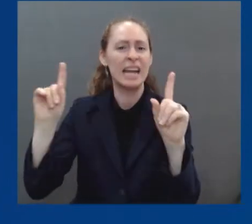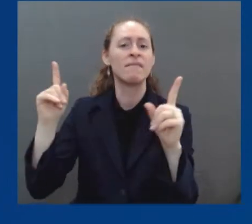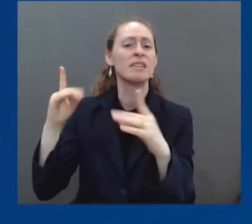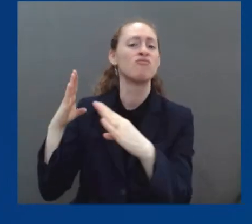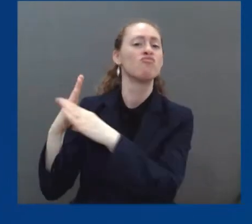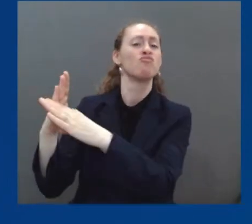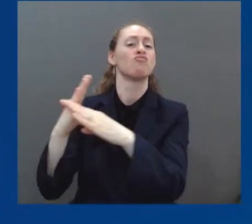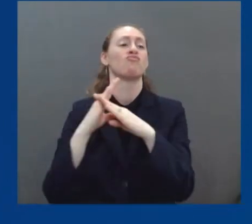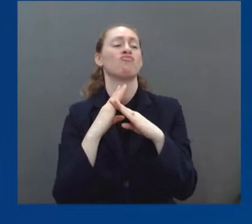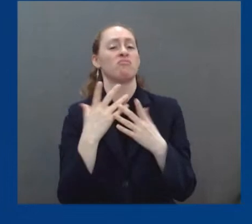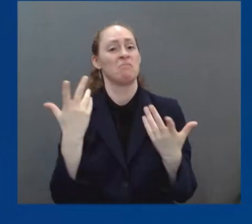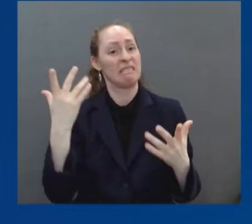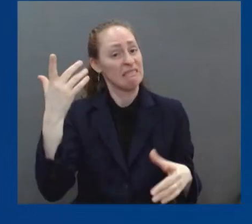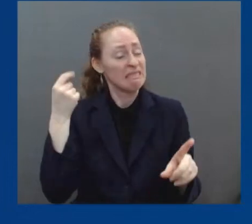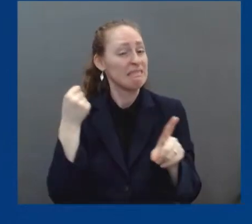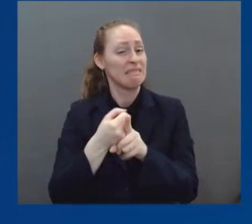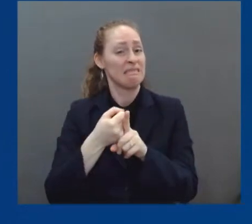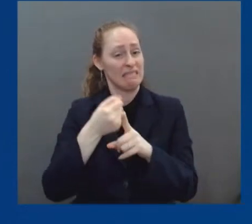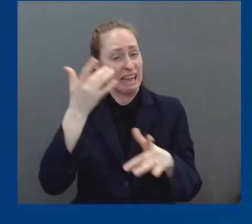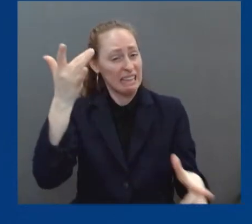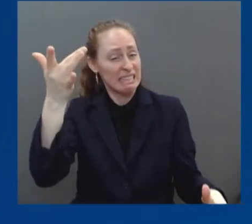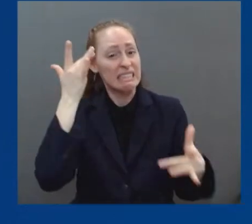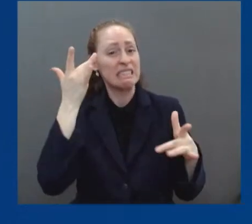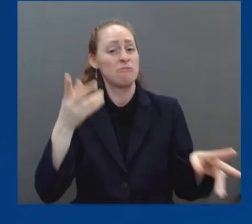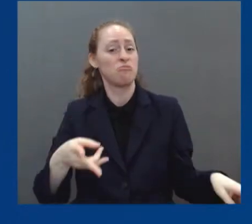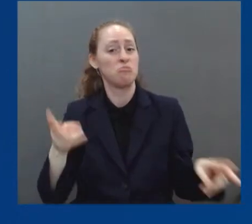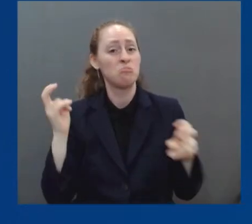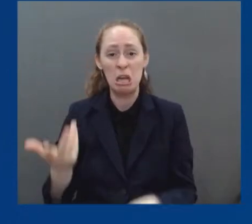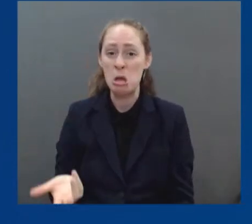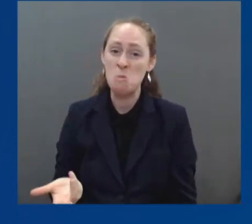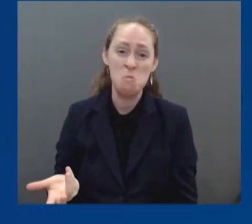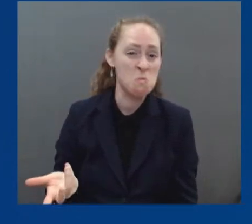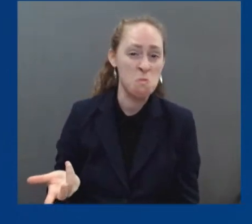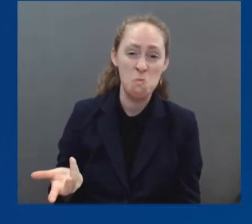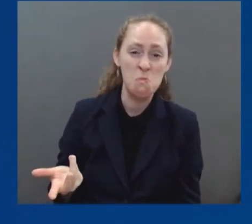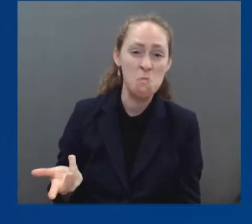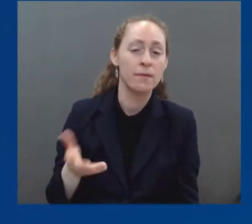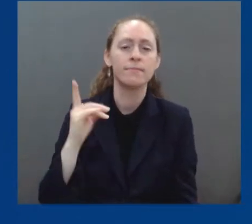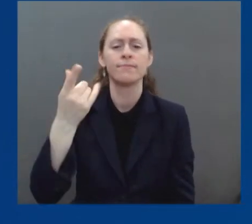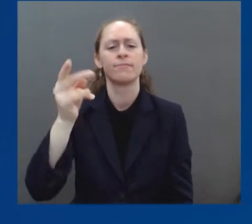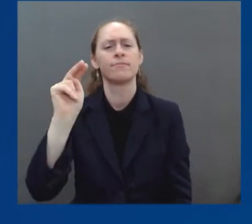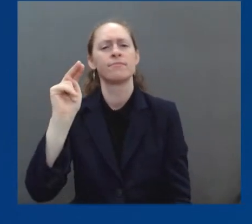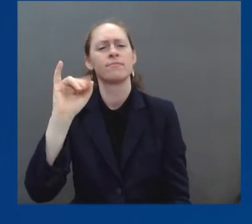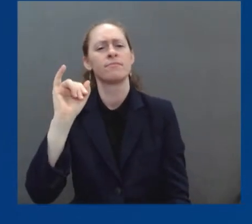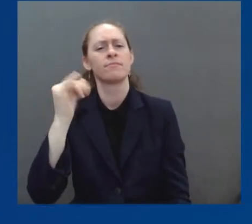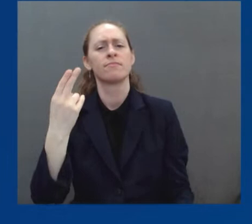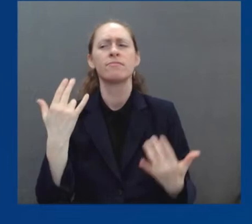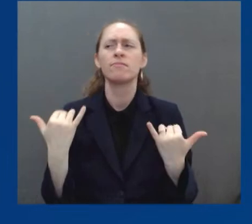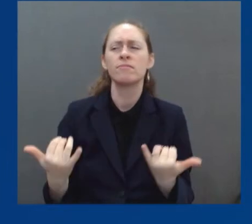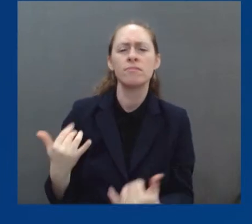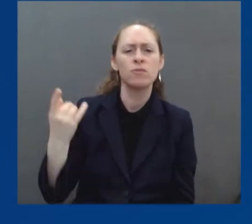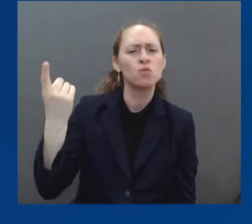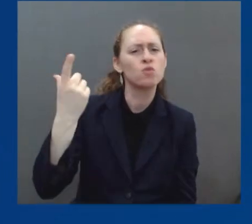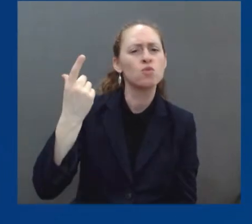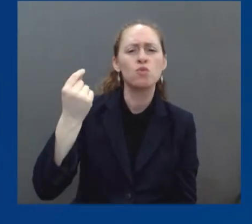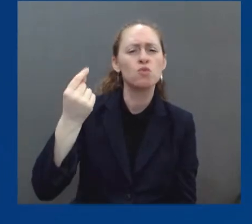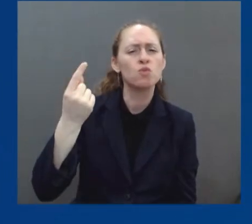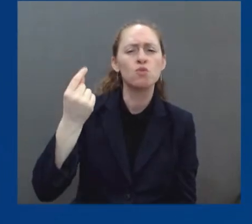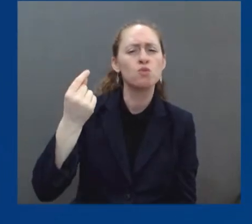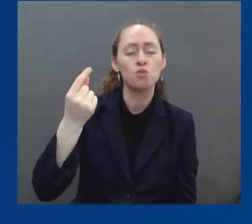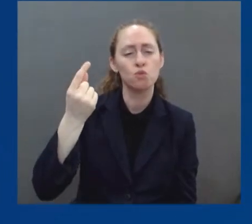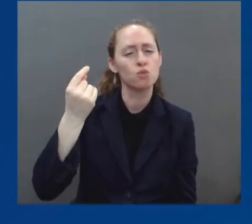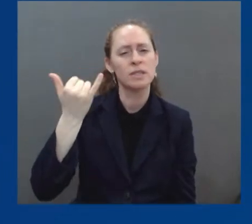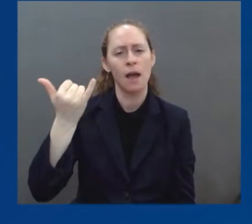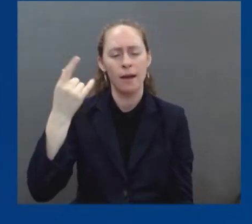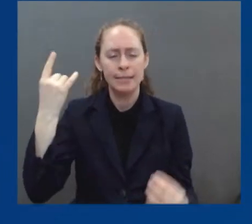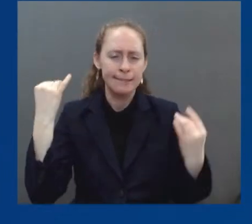forward about fourth doses that might be available for people in the longer range, we want to do better than